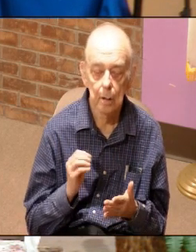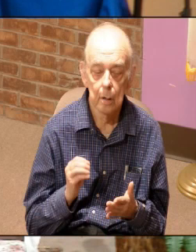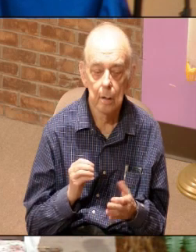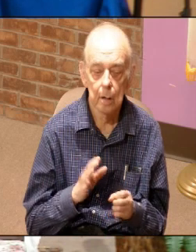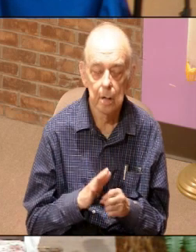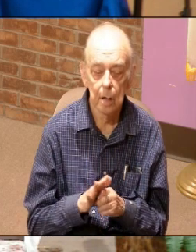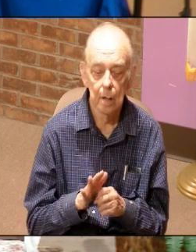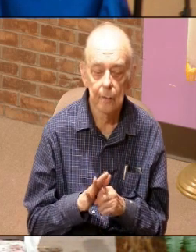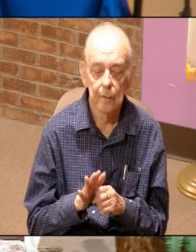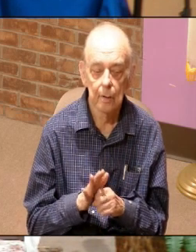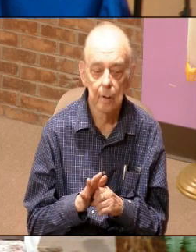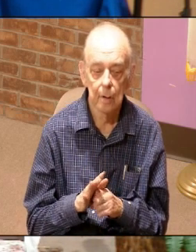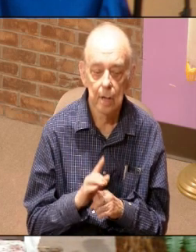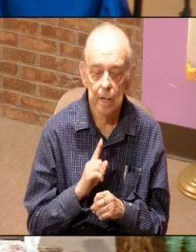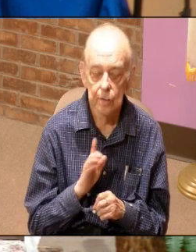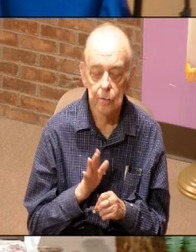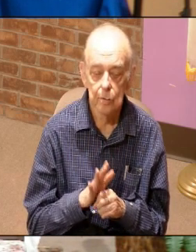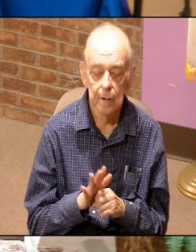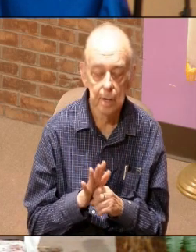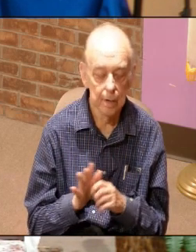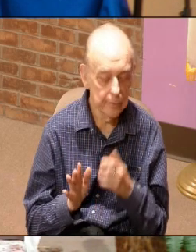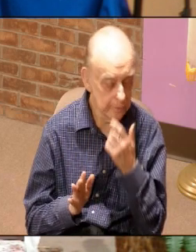enough is enough